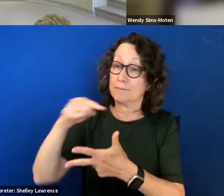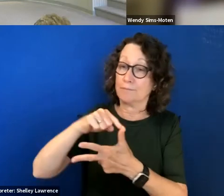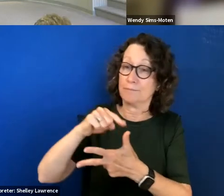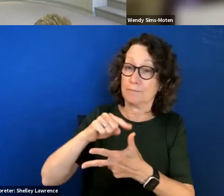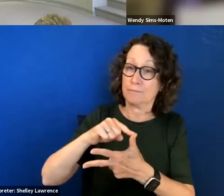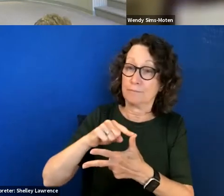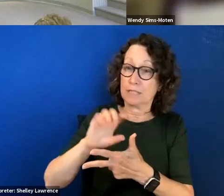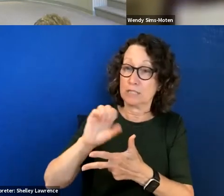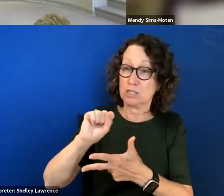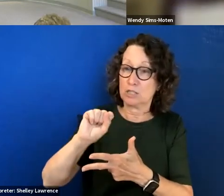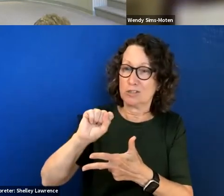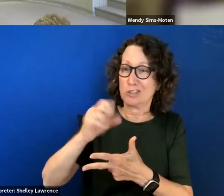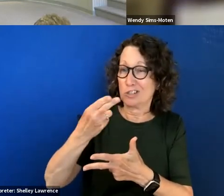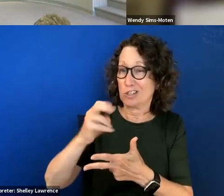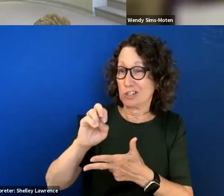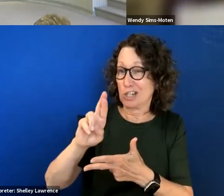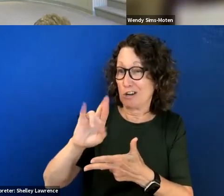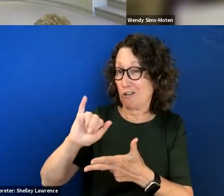Trusky.